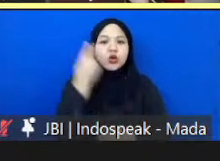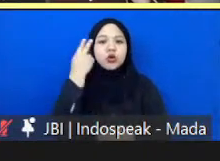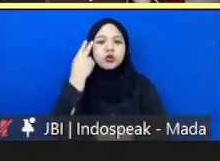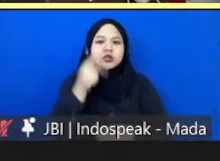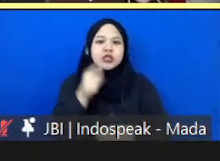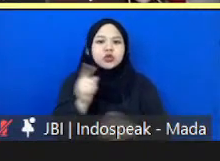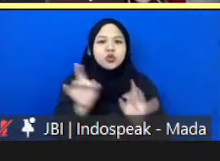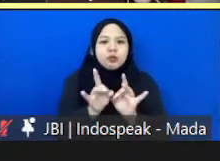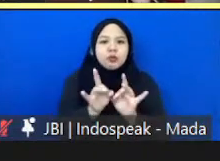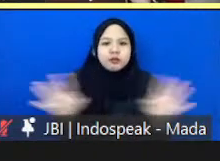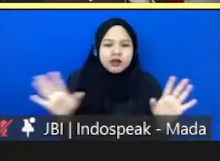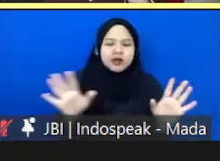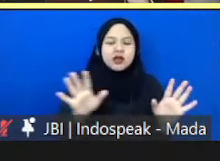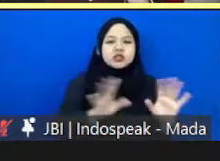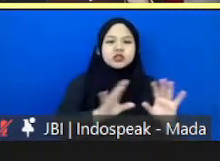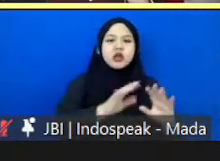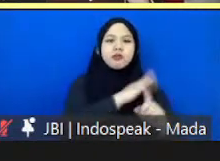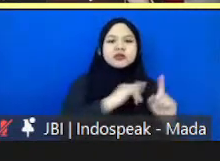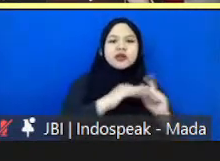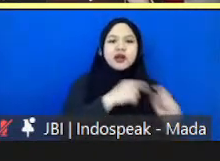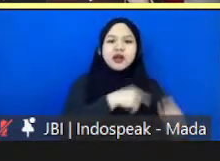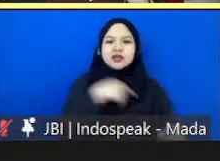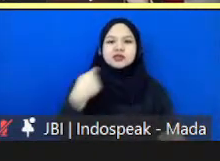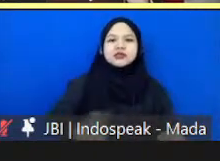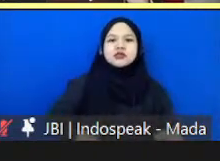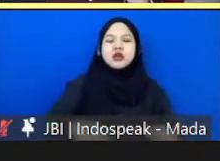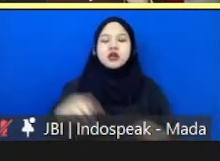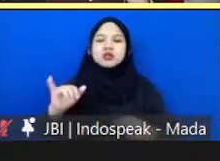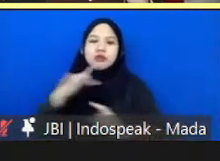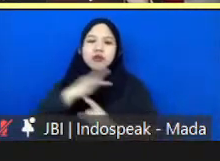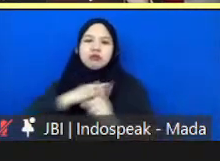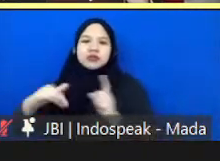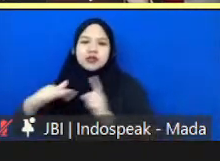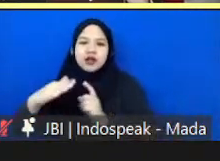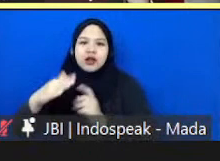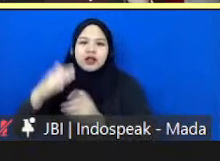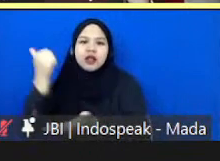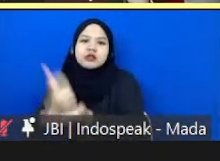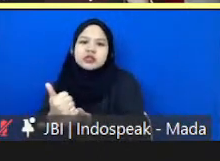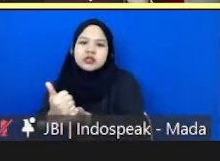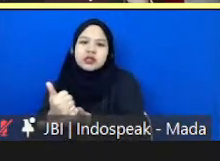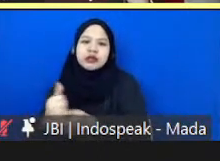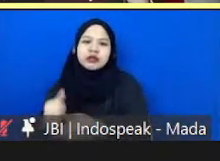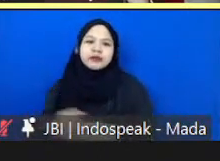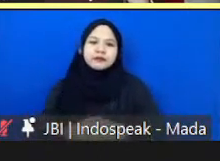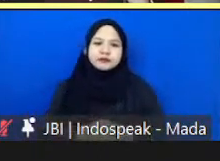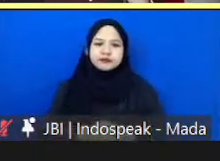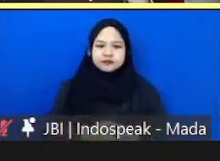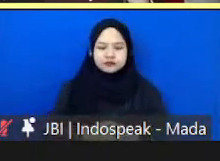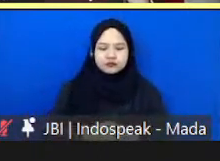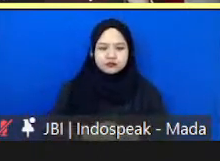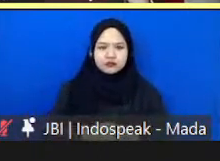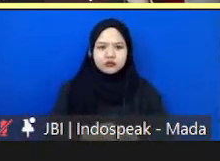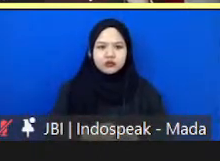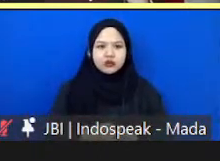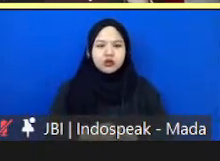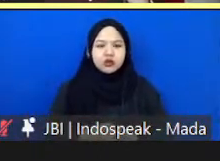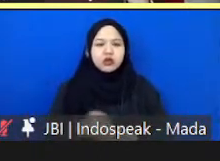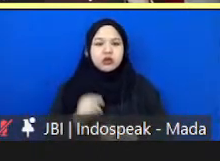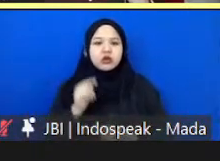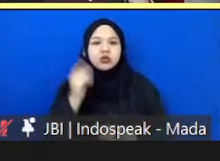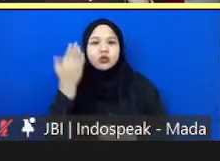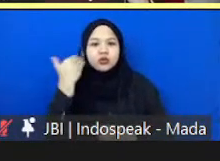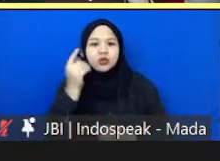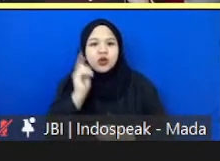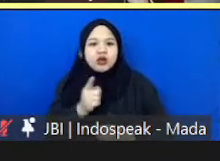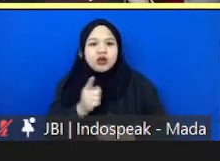population. And the path to access hospital care for non-Europeans living with mental illness was mostly through custodial care